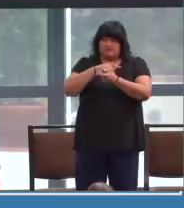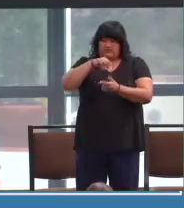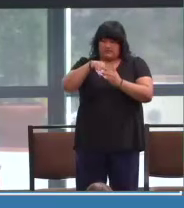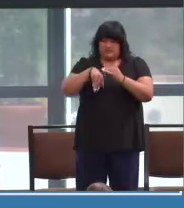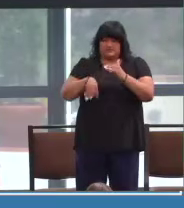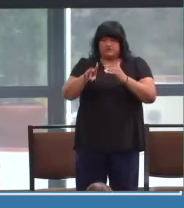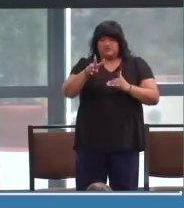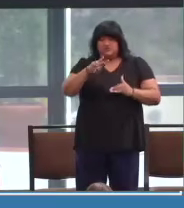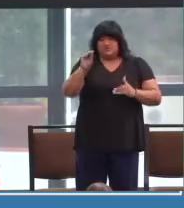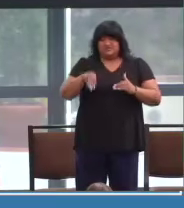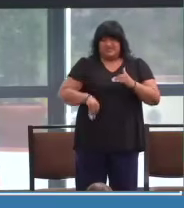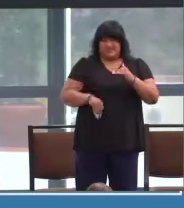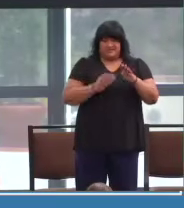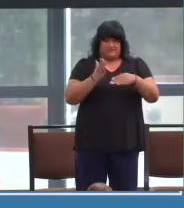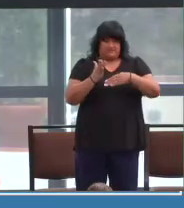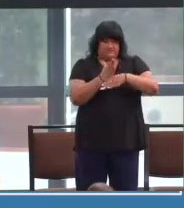years.